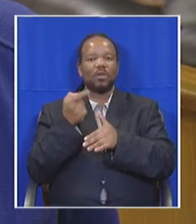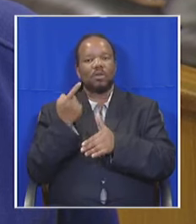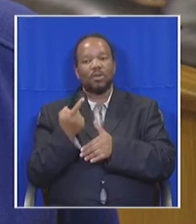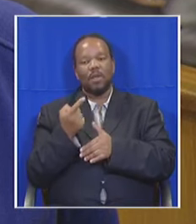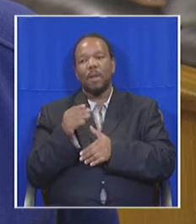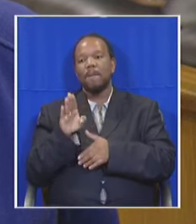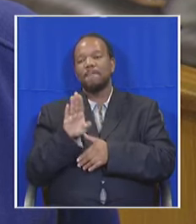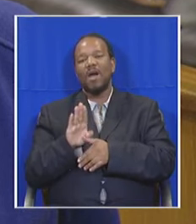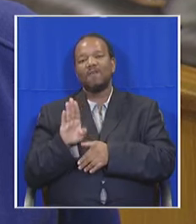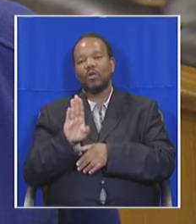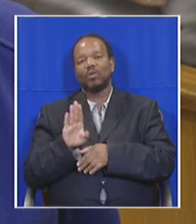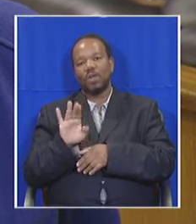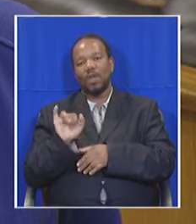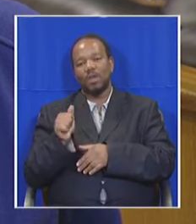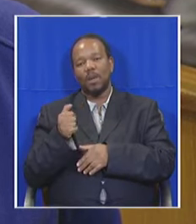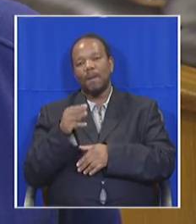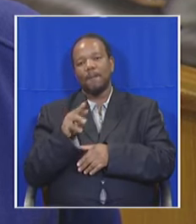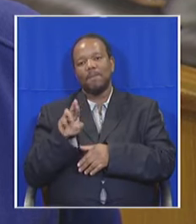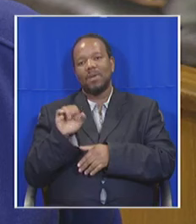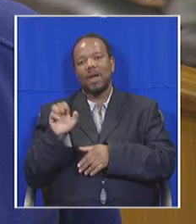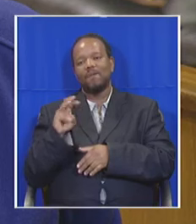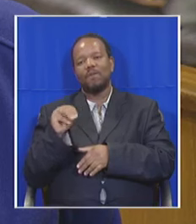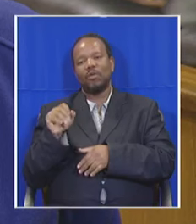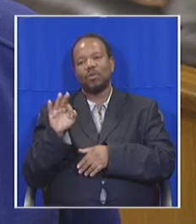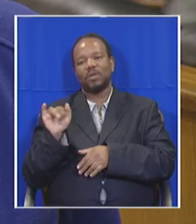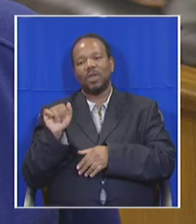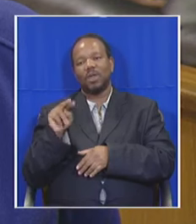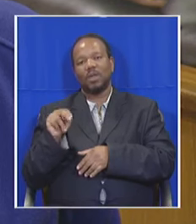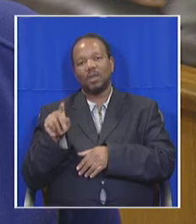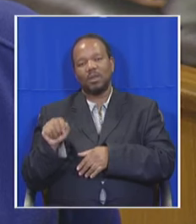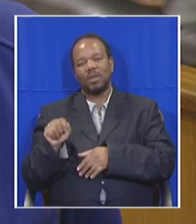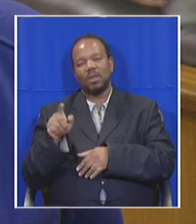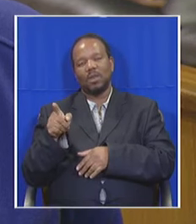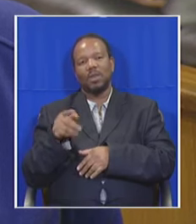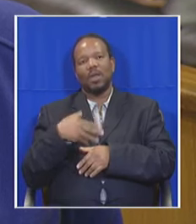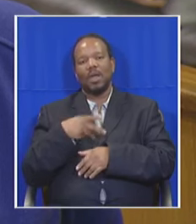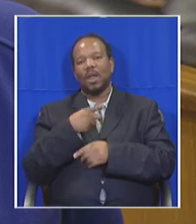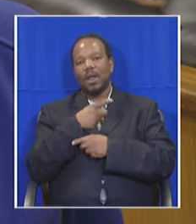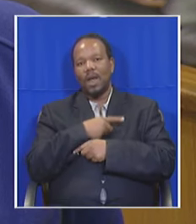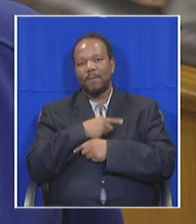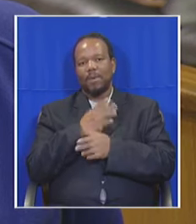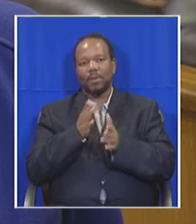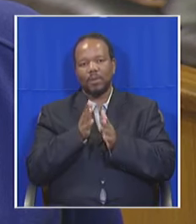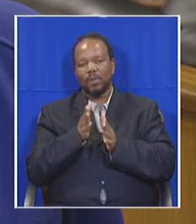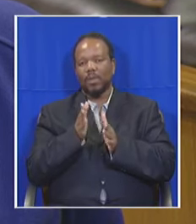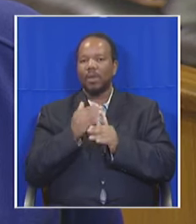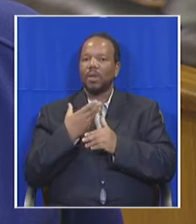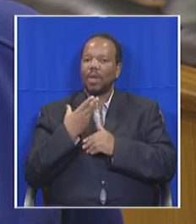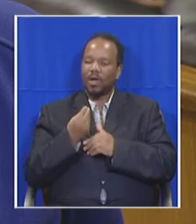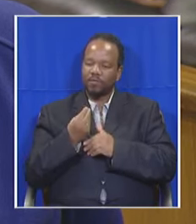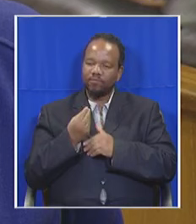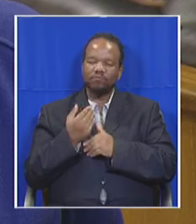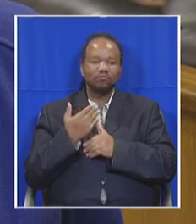club secured South Africa's most prestigious football title after a long, incredible, entertaining,